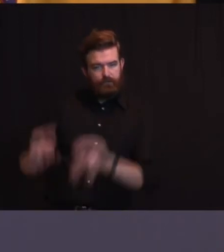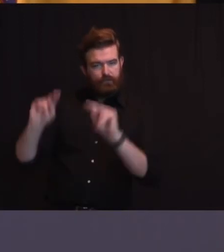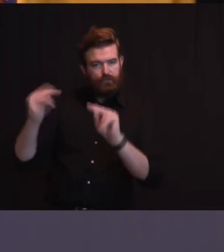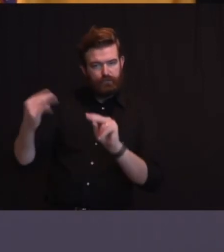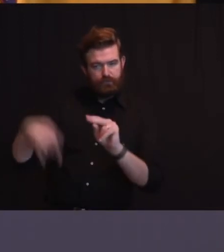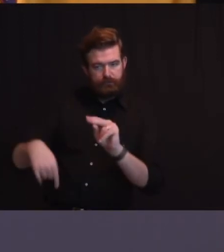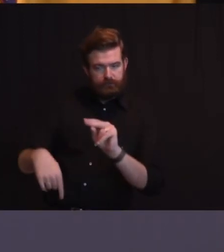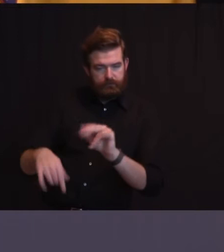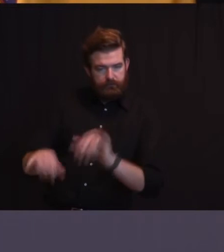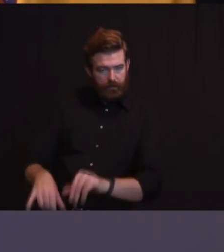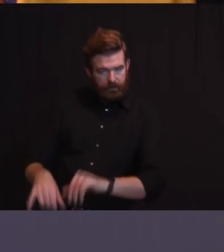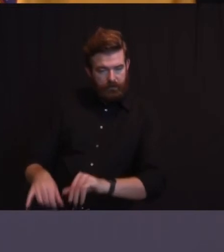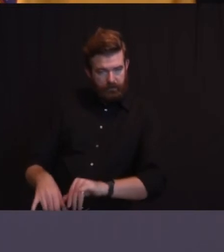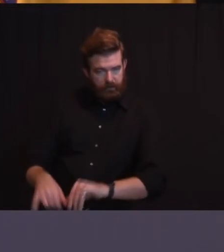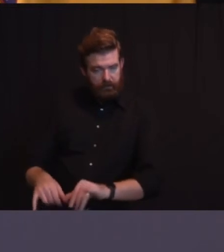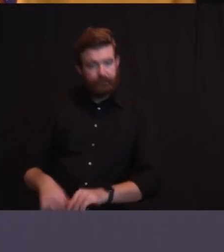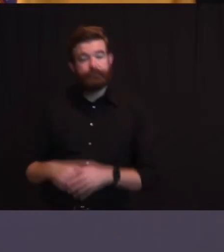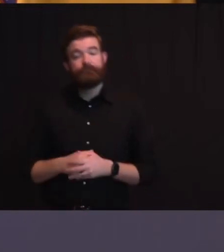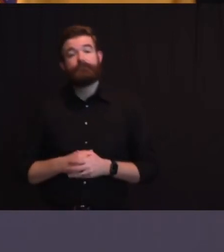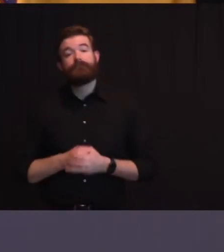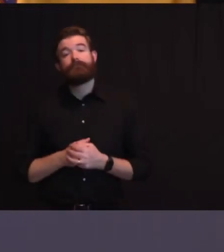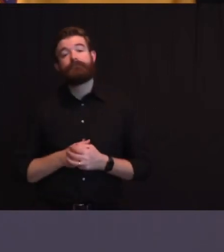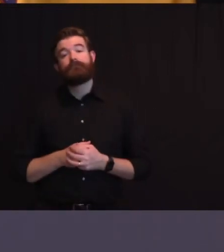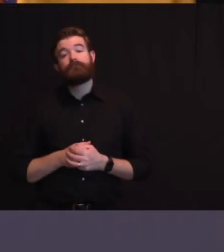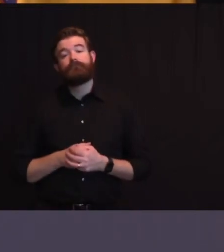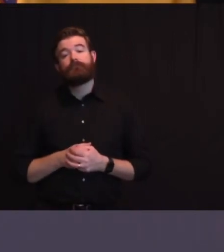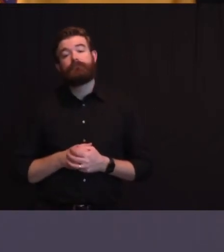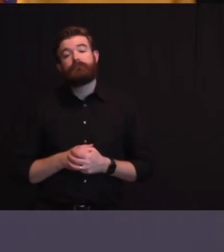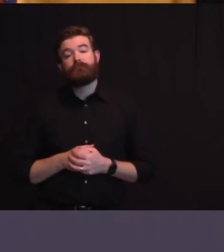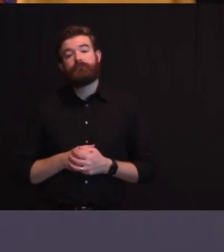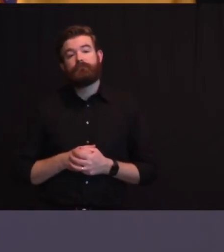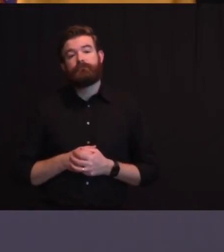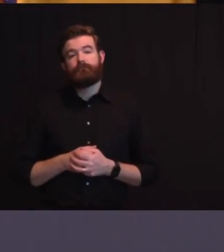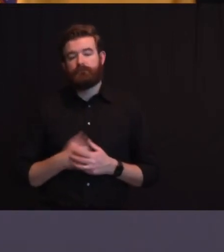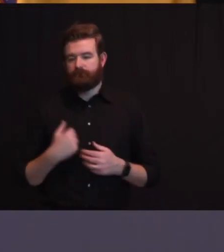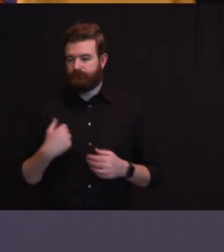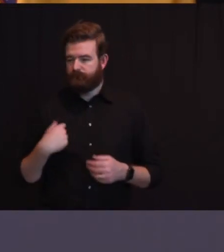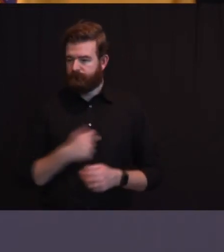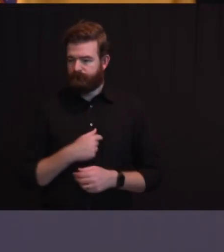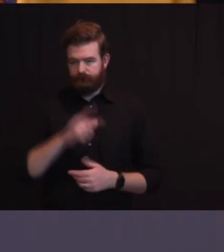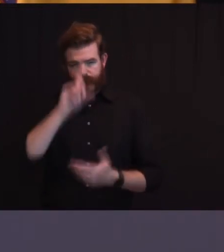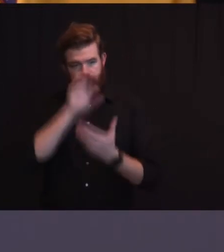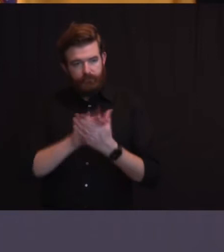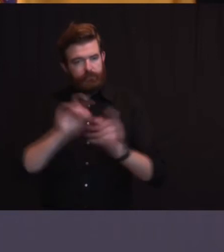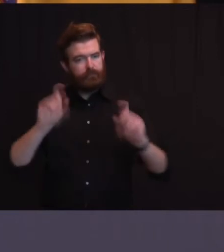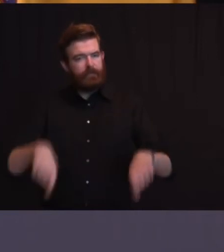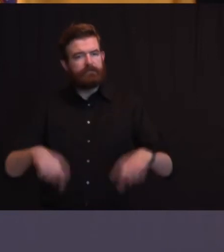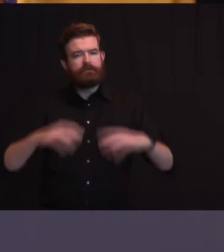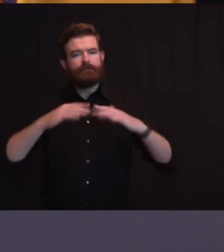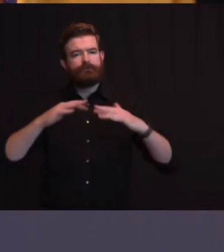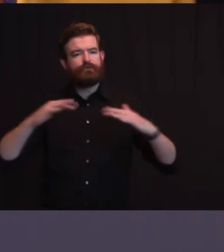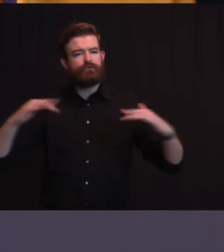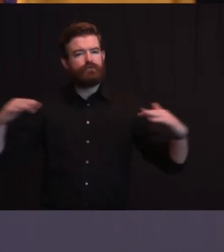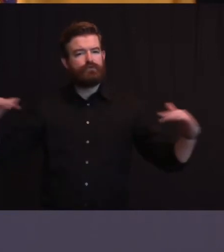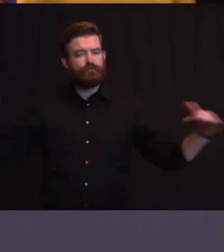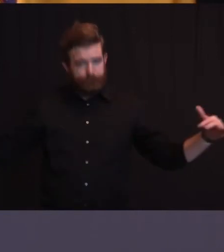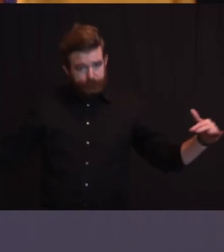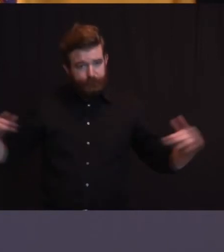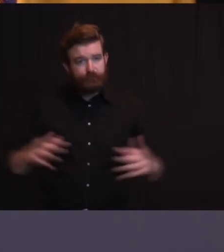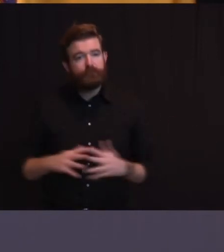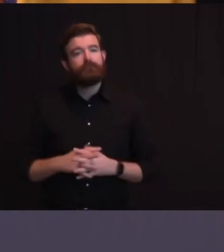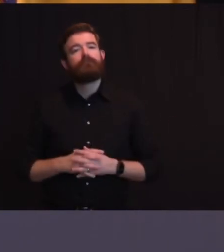in diversity. I acknowledge and take the question and the point. I will say this, that I was gratified to